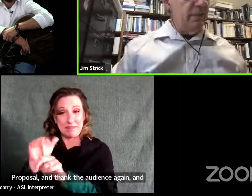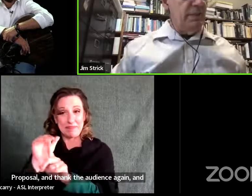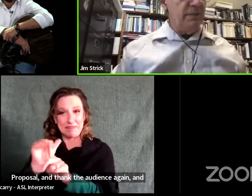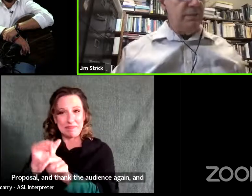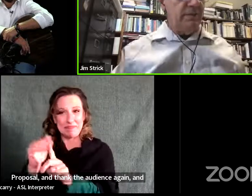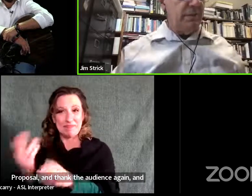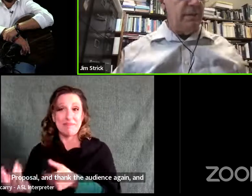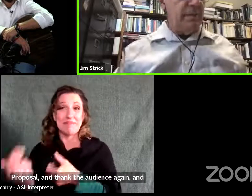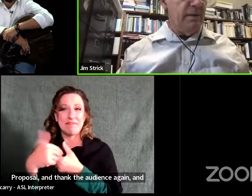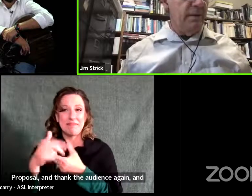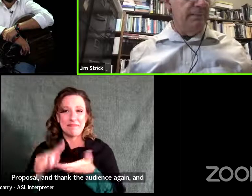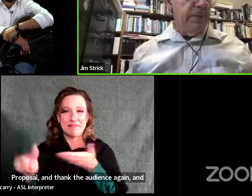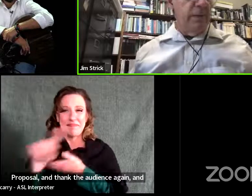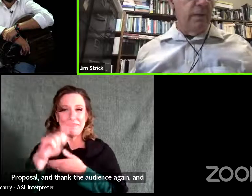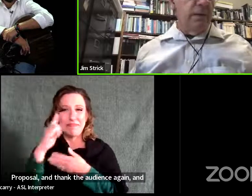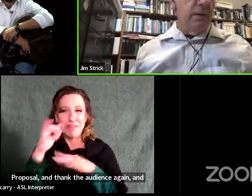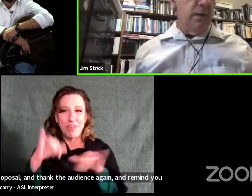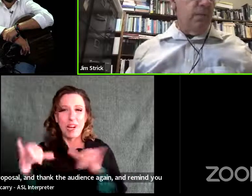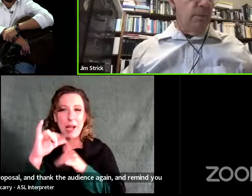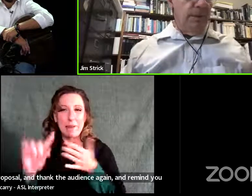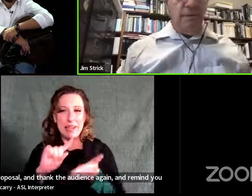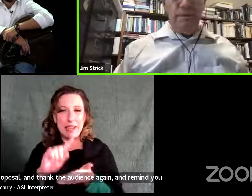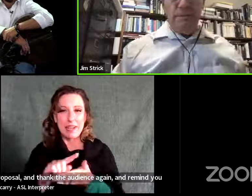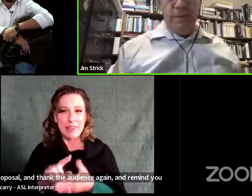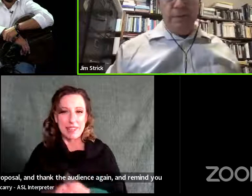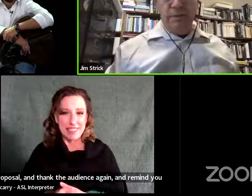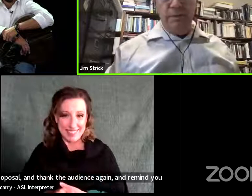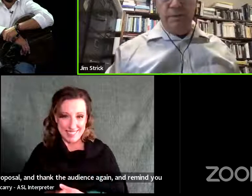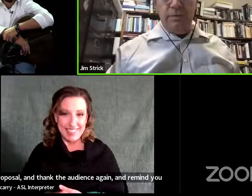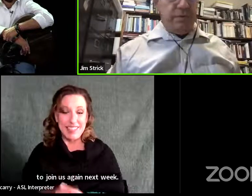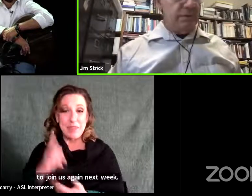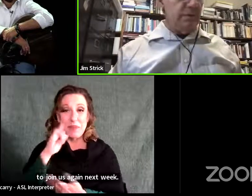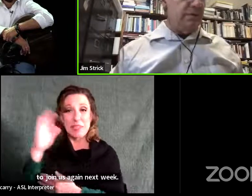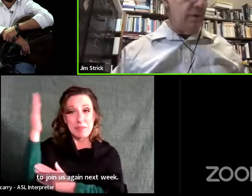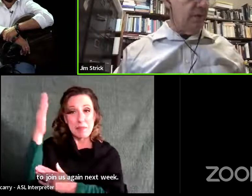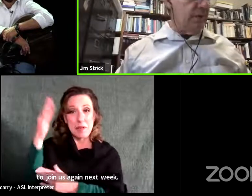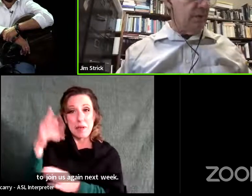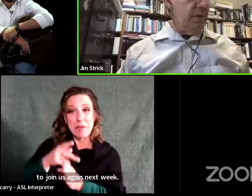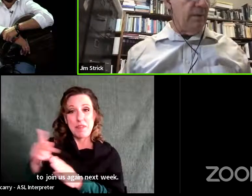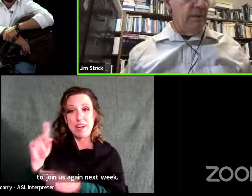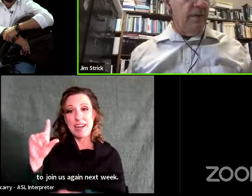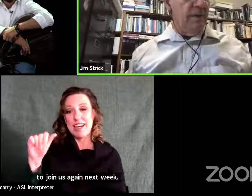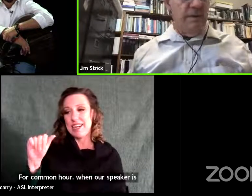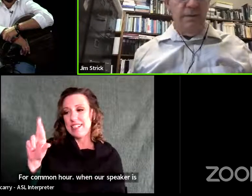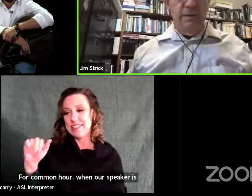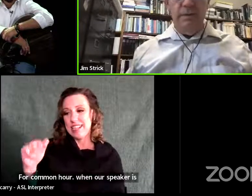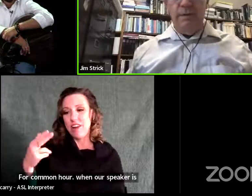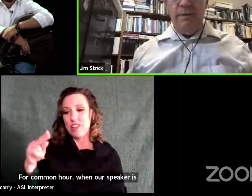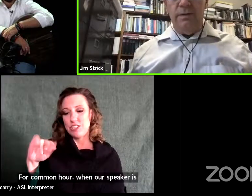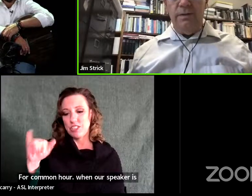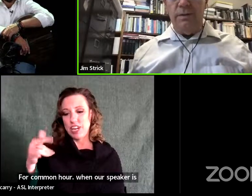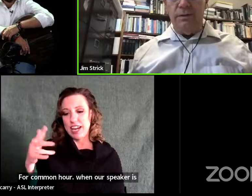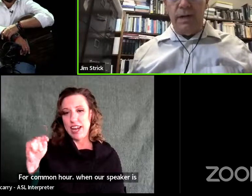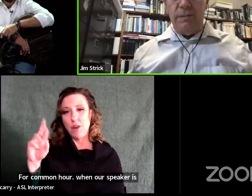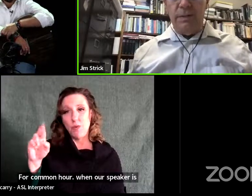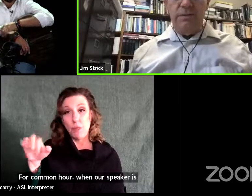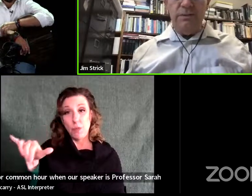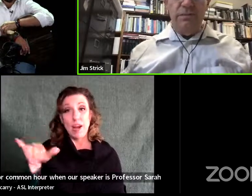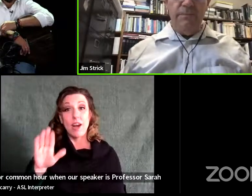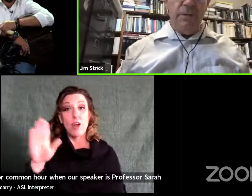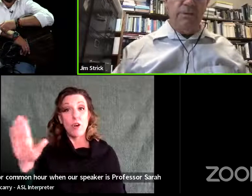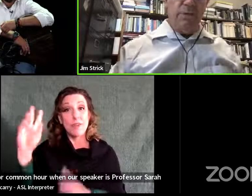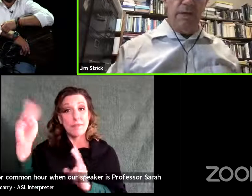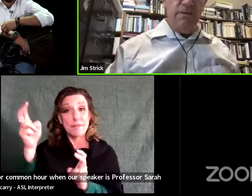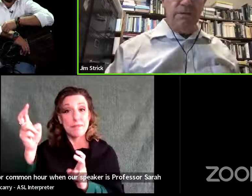us again next week for Common Hour, when our speaker is Professor Sarah Jaquette Ray, and her topic